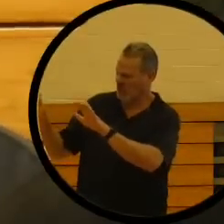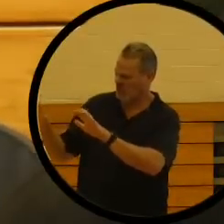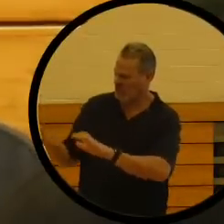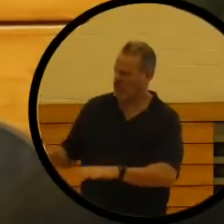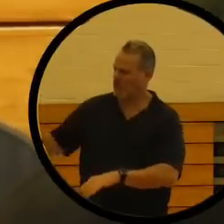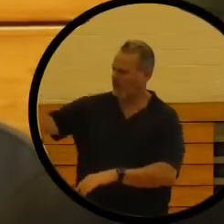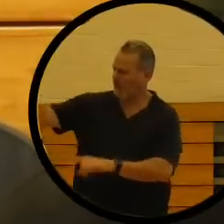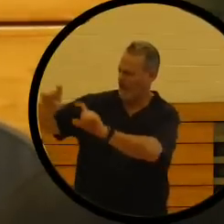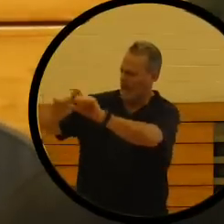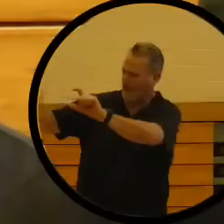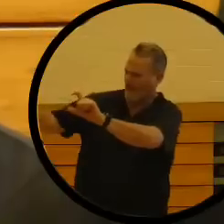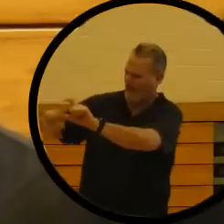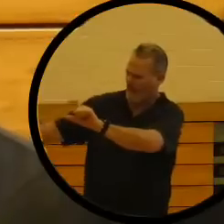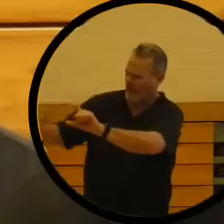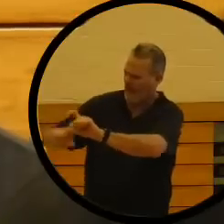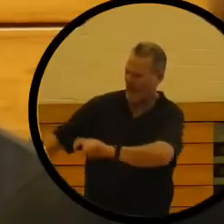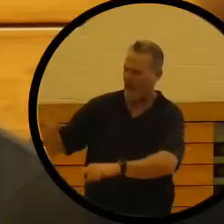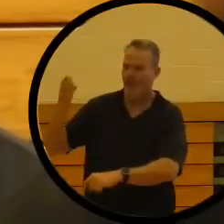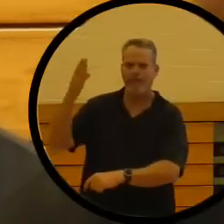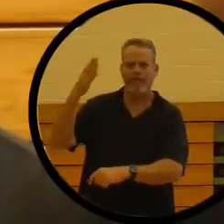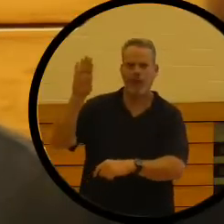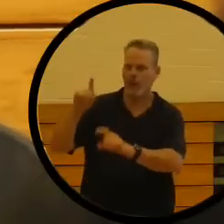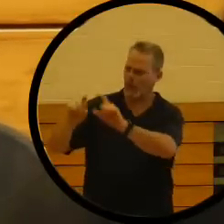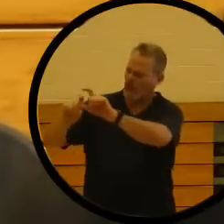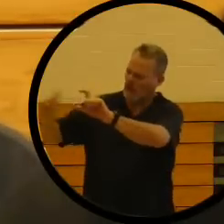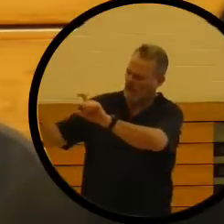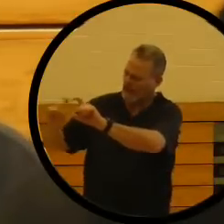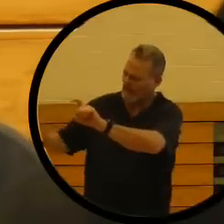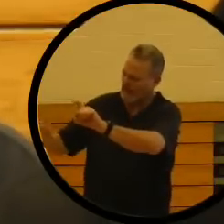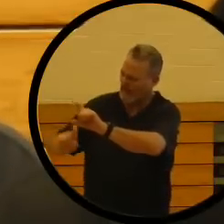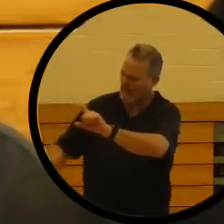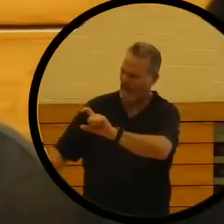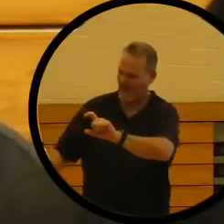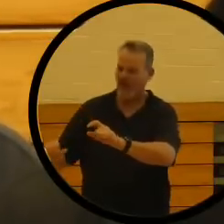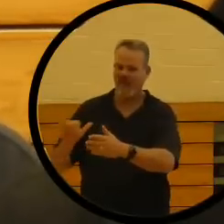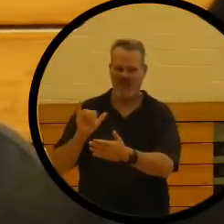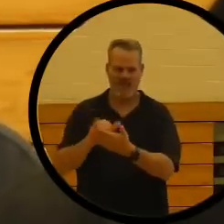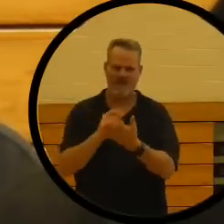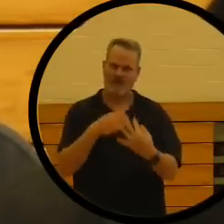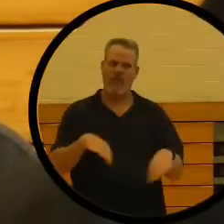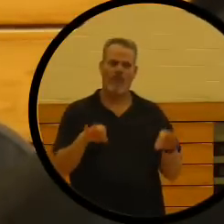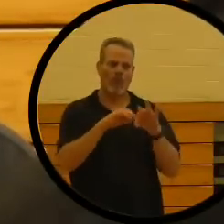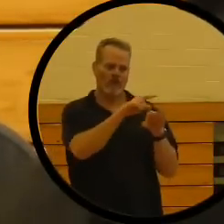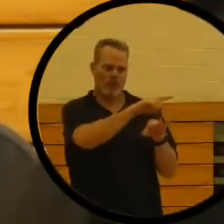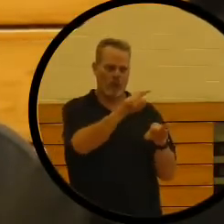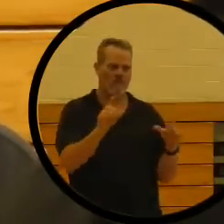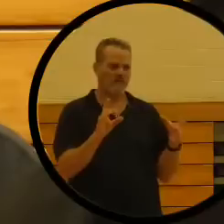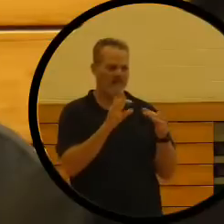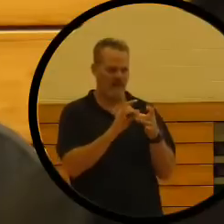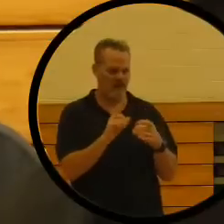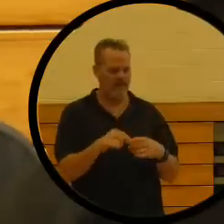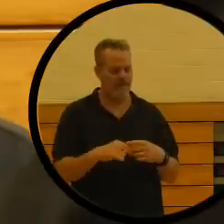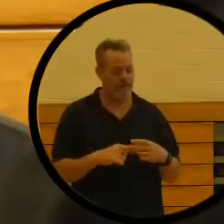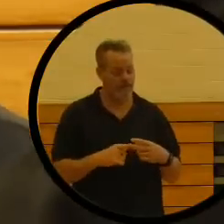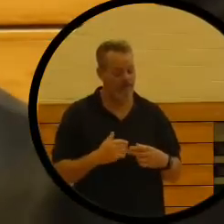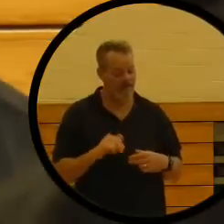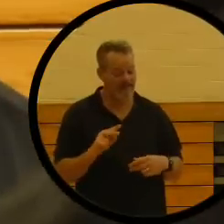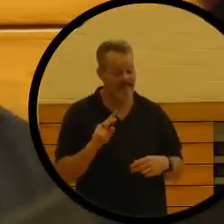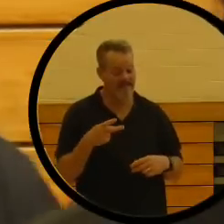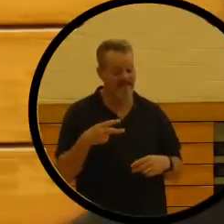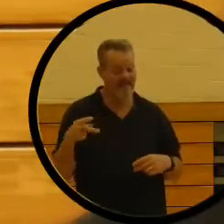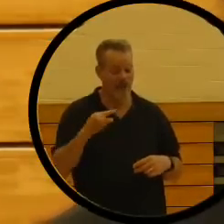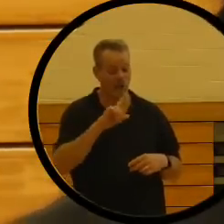critical for you to get our messages, and that's the other way that messaging will be coming out. And second question, maybe for